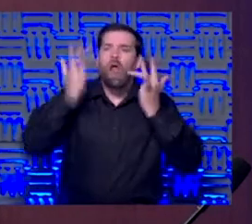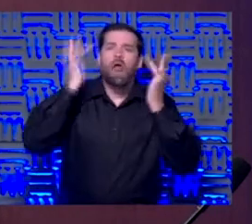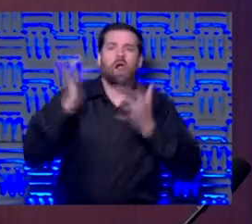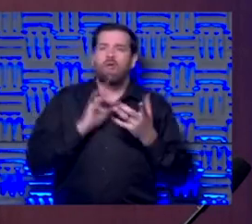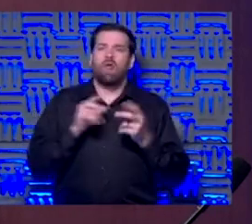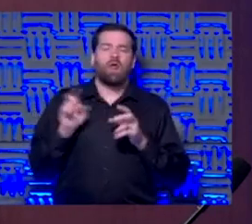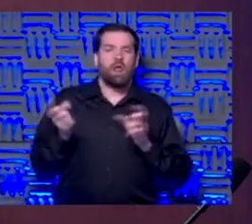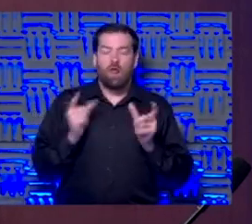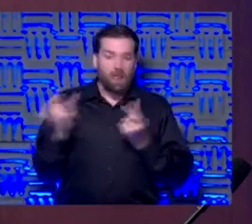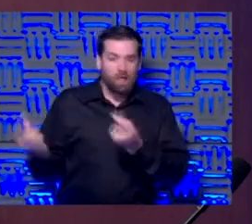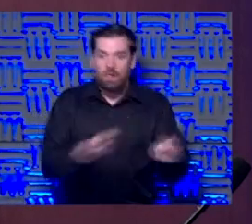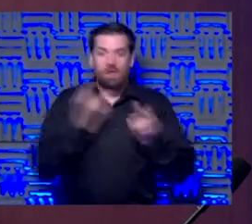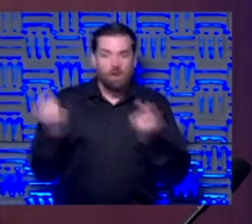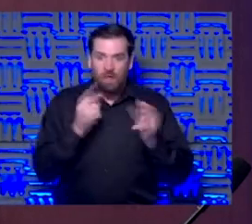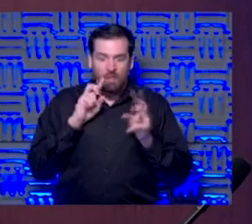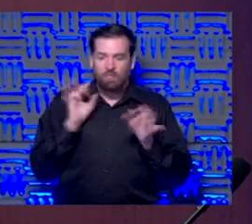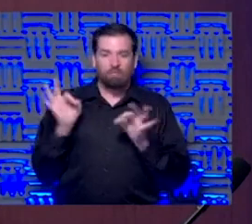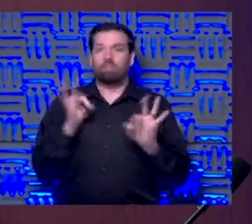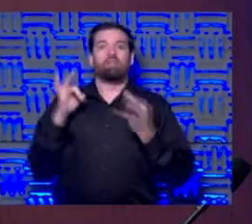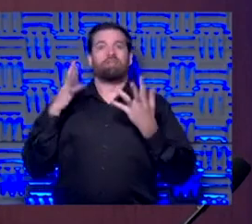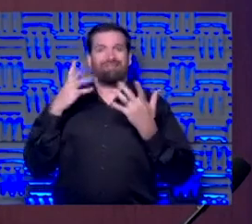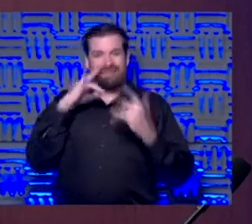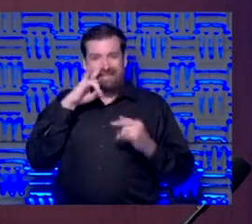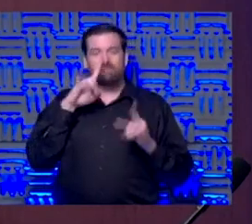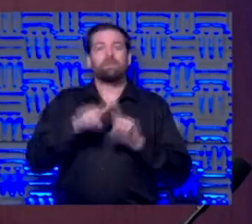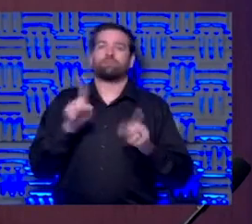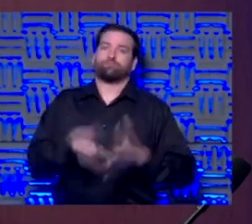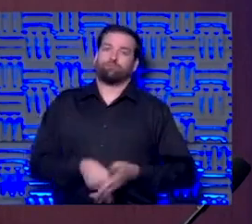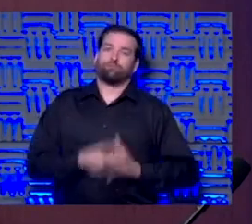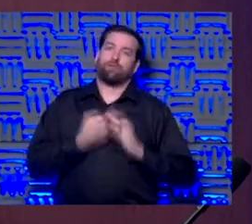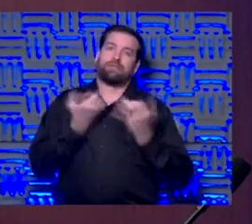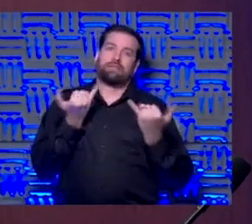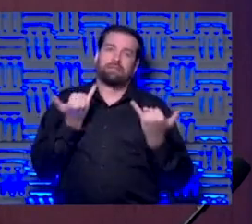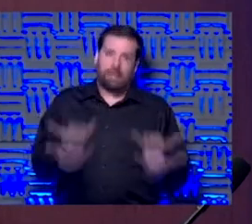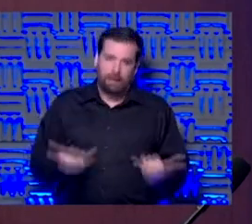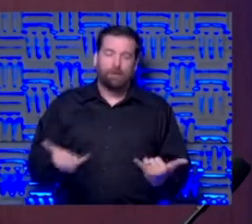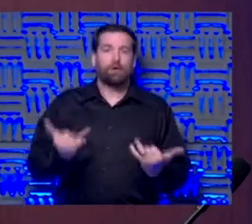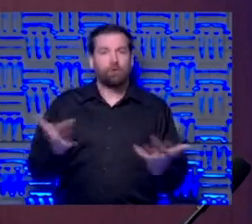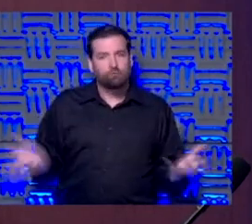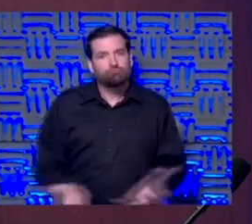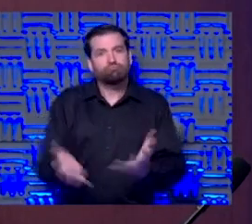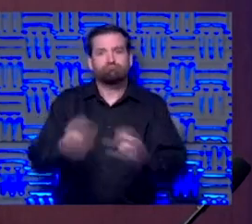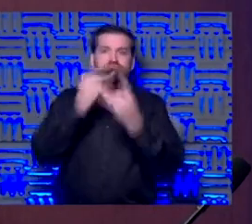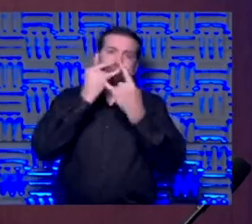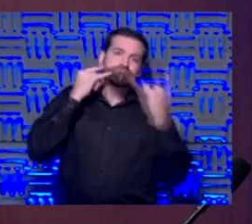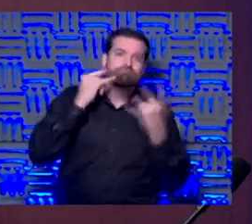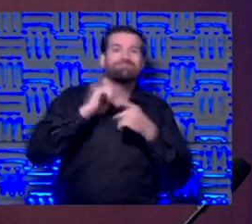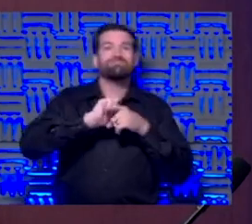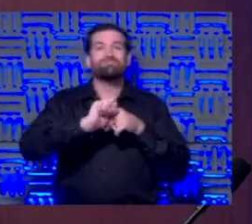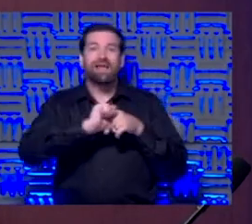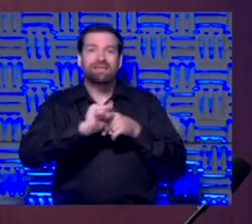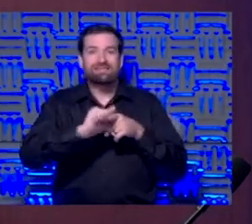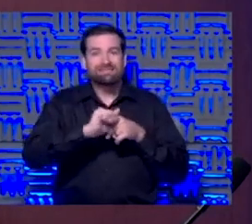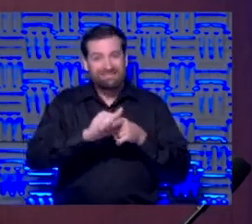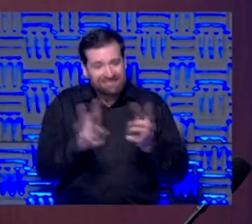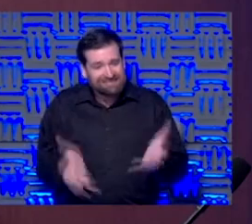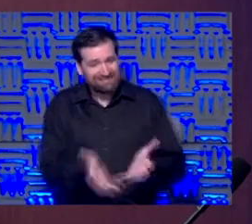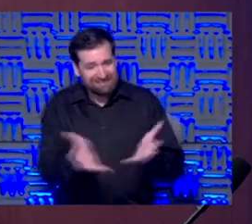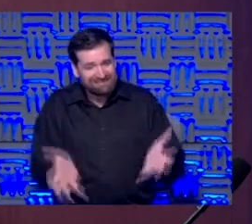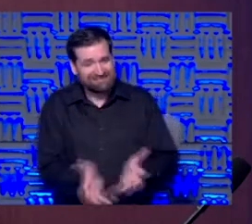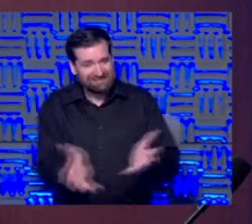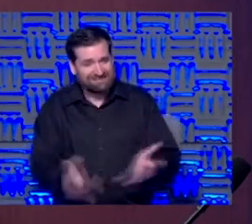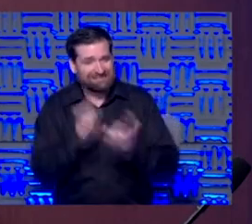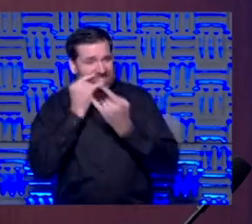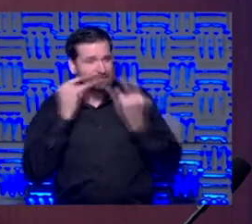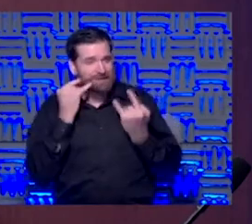and everything else. But start now with your children and help them sort of practice mask wearing throughout